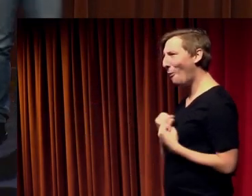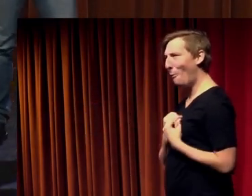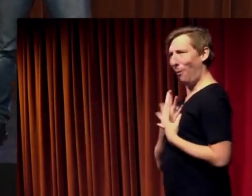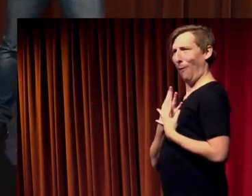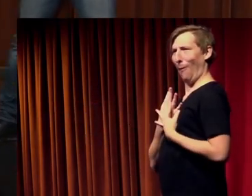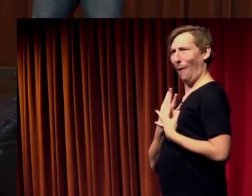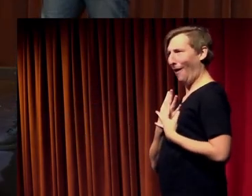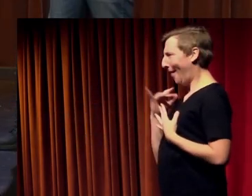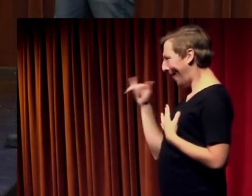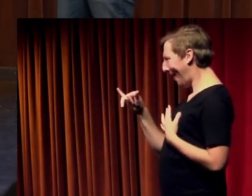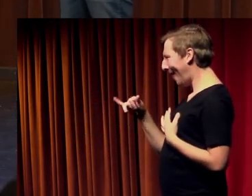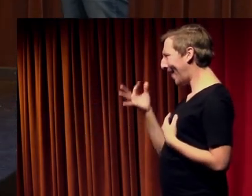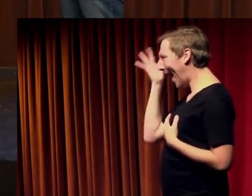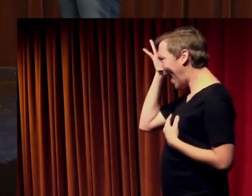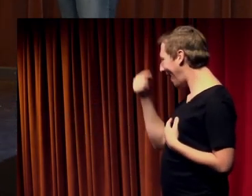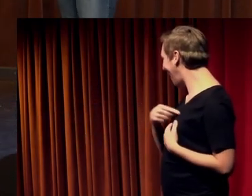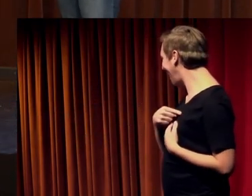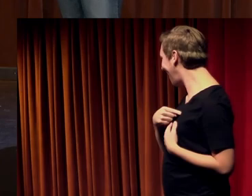That's not a prize.